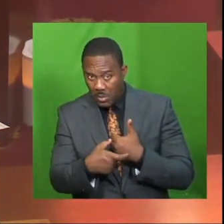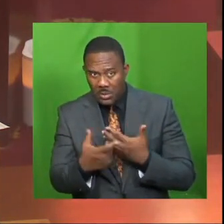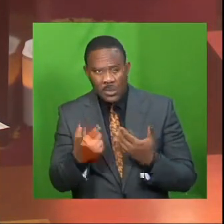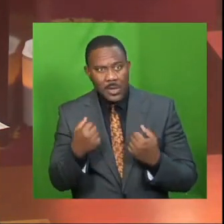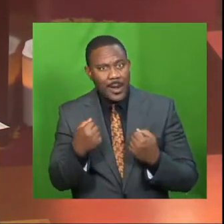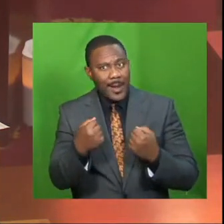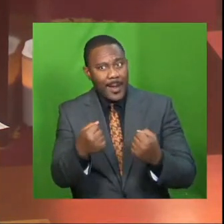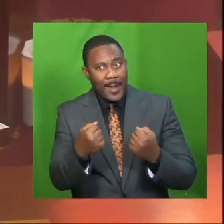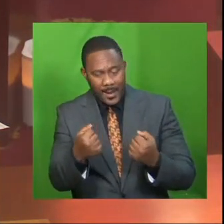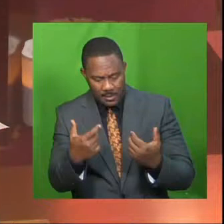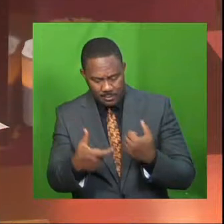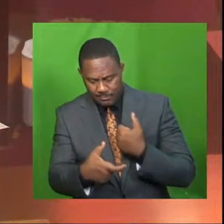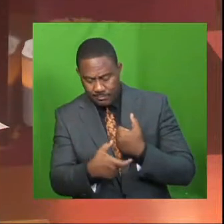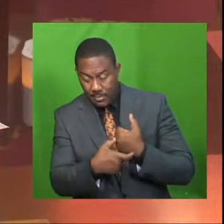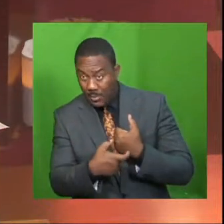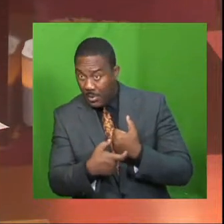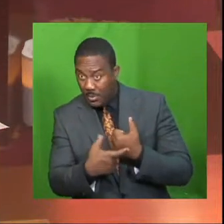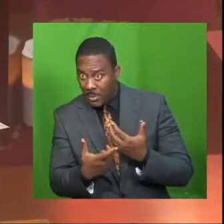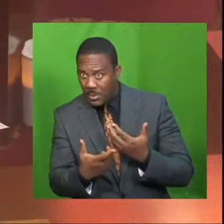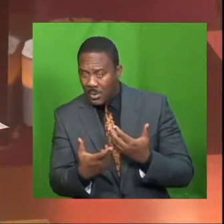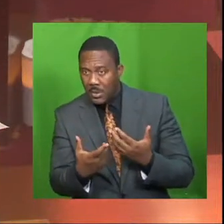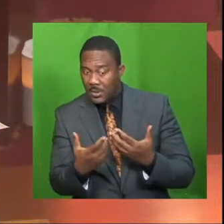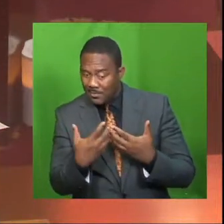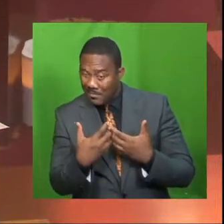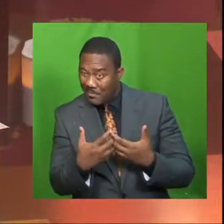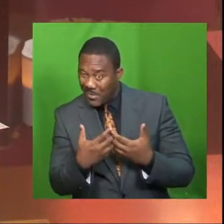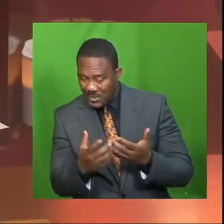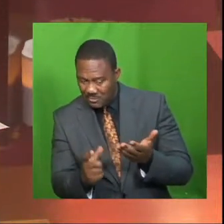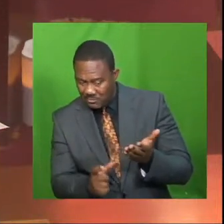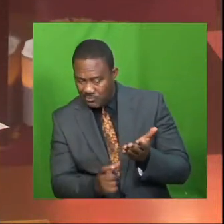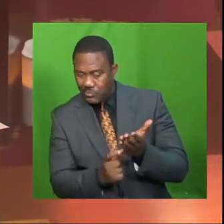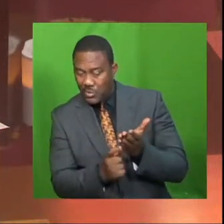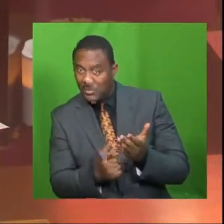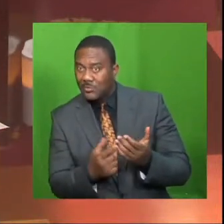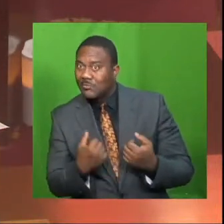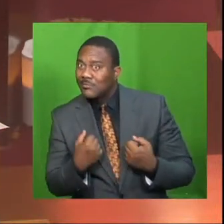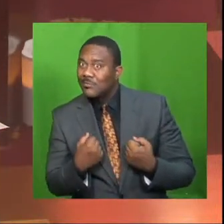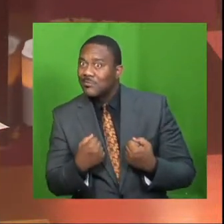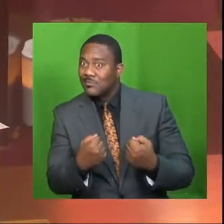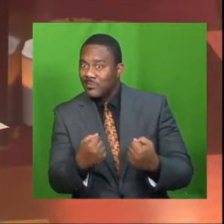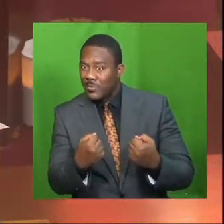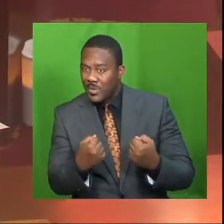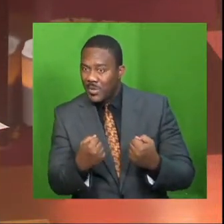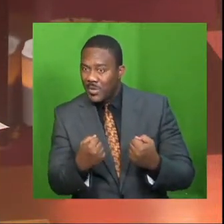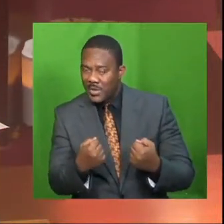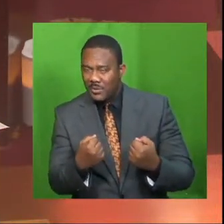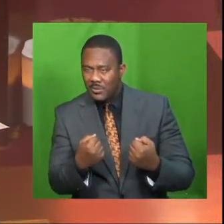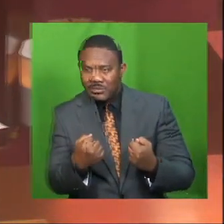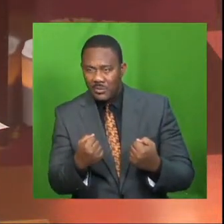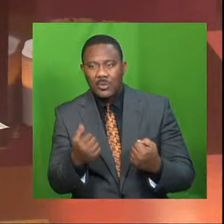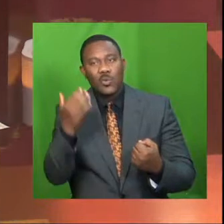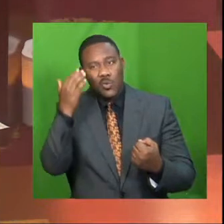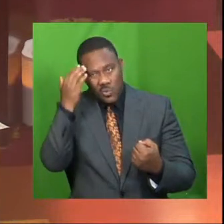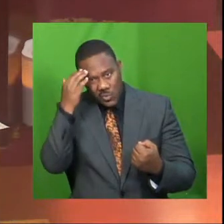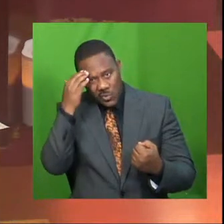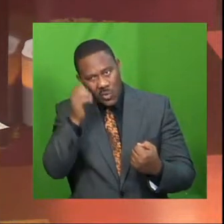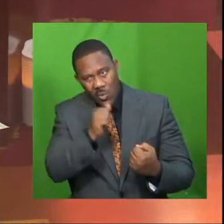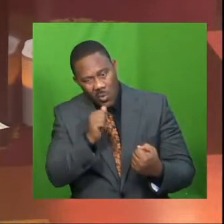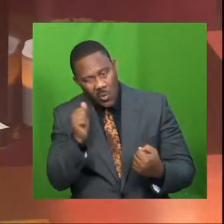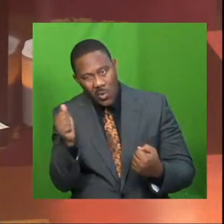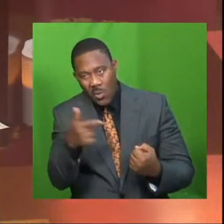the landing beaches. We've also made sure that any landing beach that